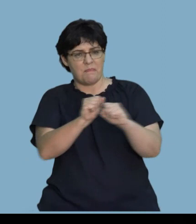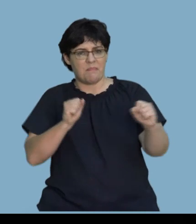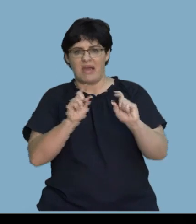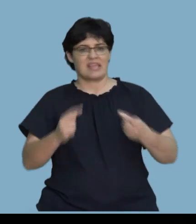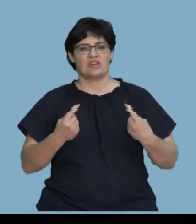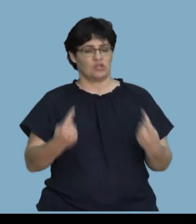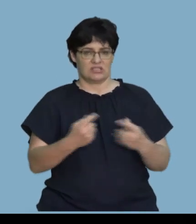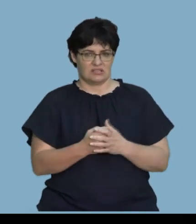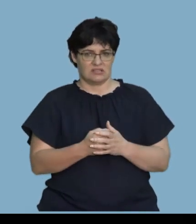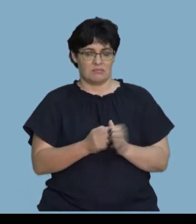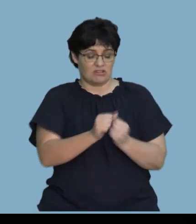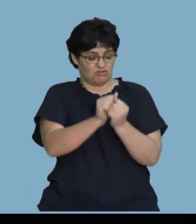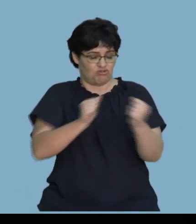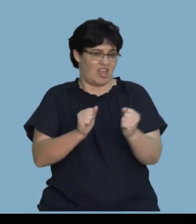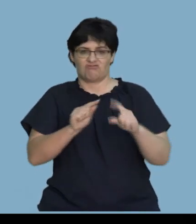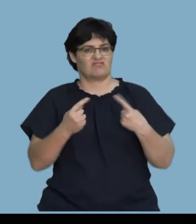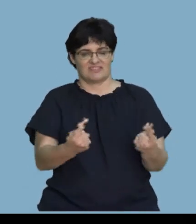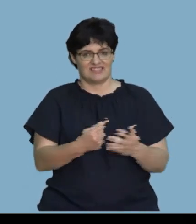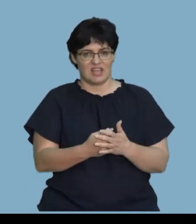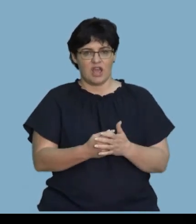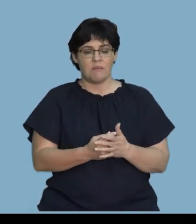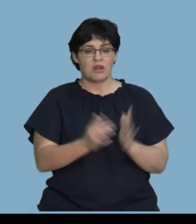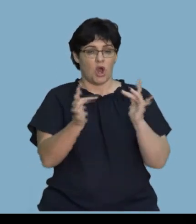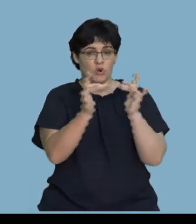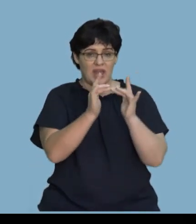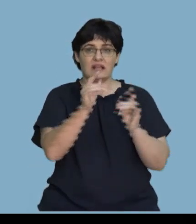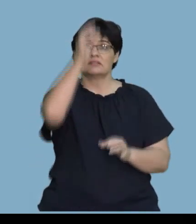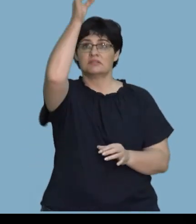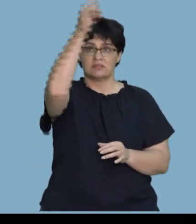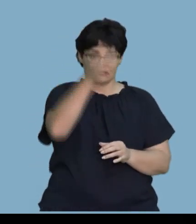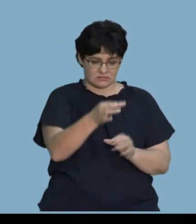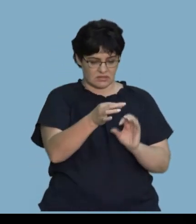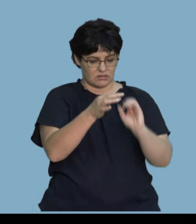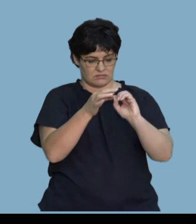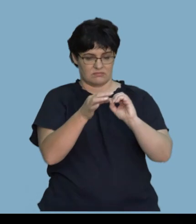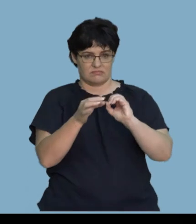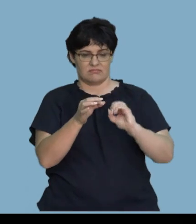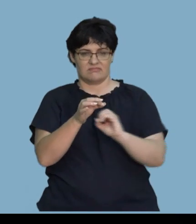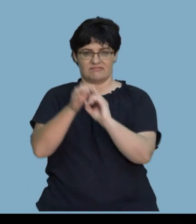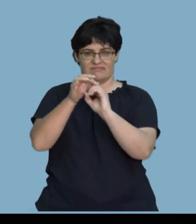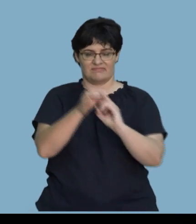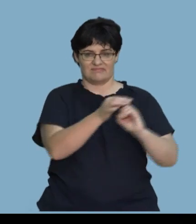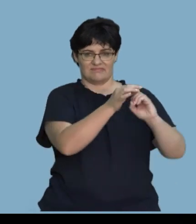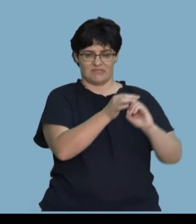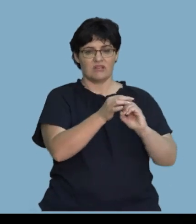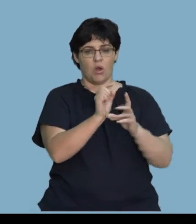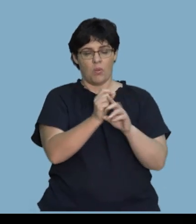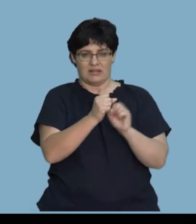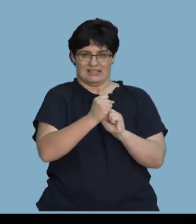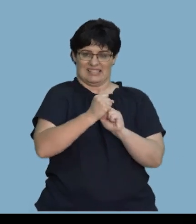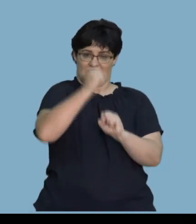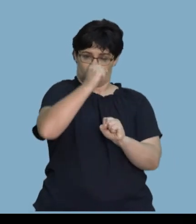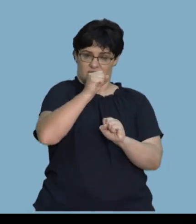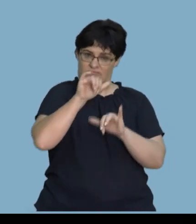suggests that it does not stretch. So if it is connected to some object of some sort, then there's a constant tension force that